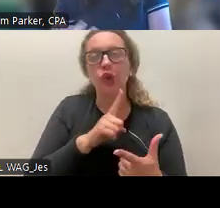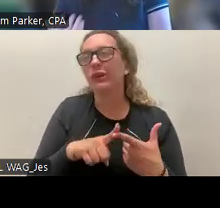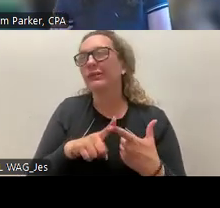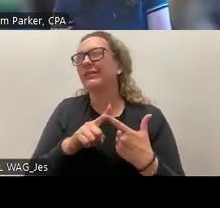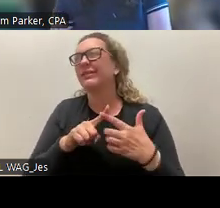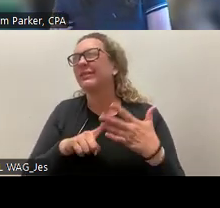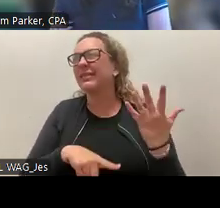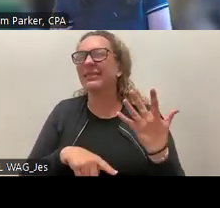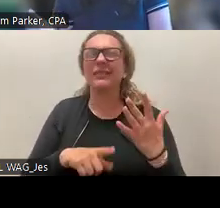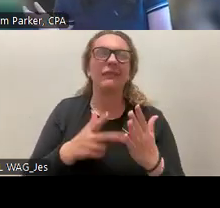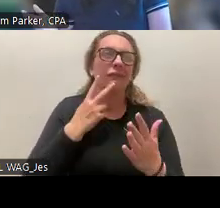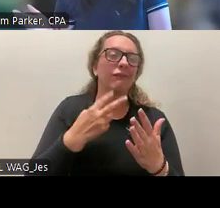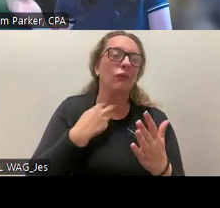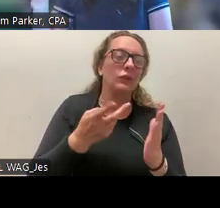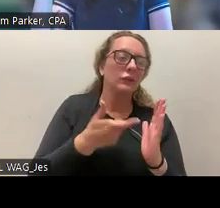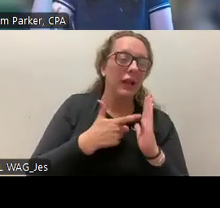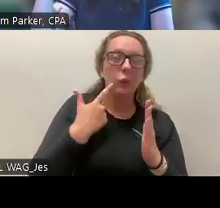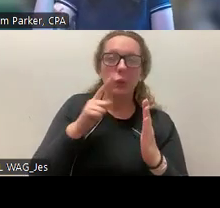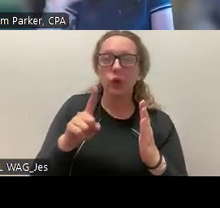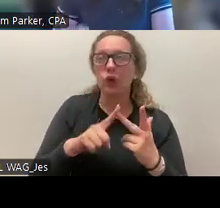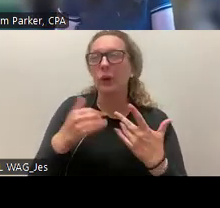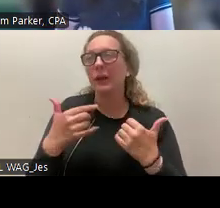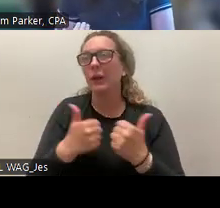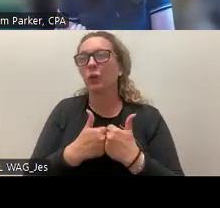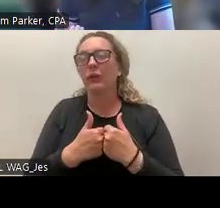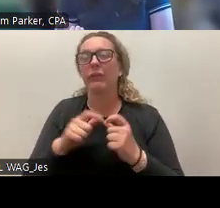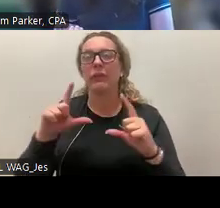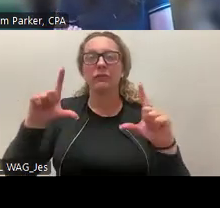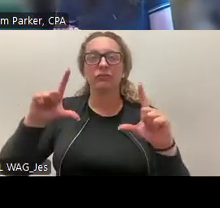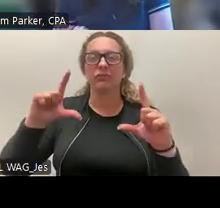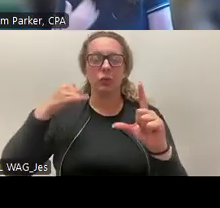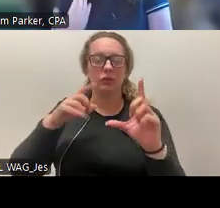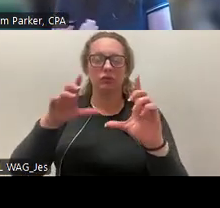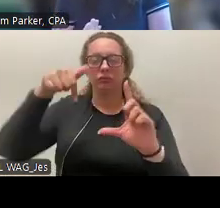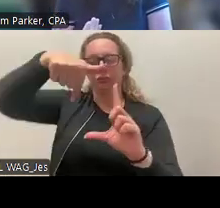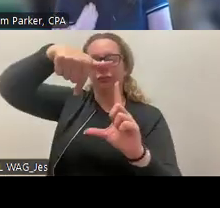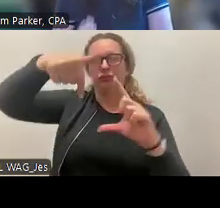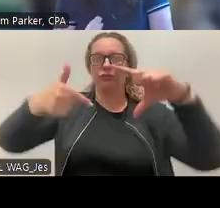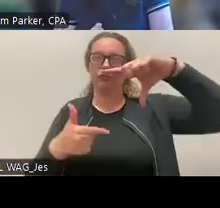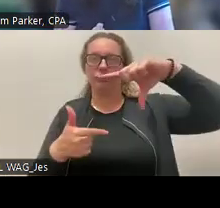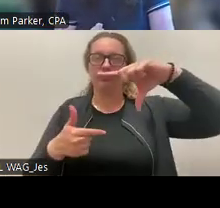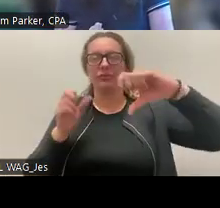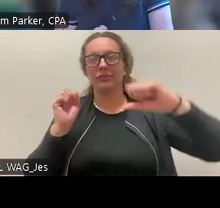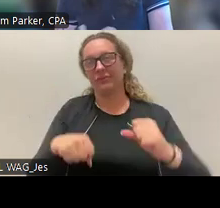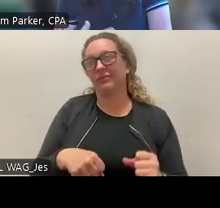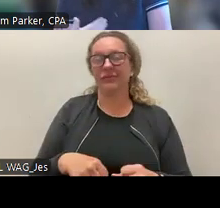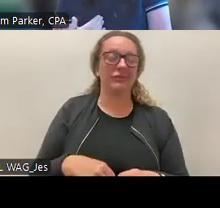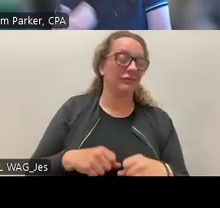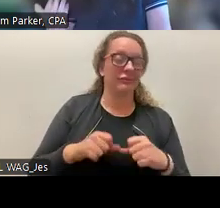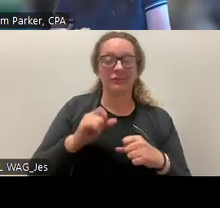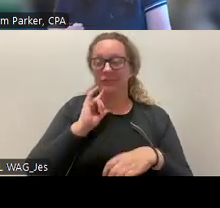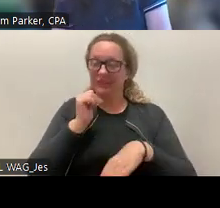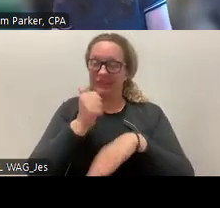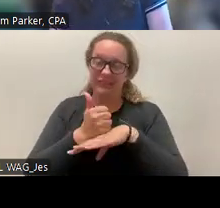with voice commands? People might want to play in a landscape mode. Is the layout dynamic and responsive? So